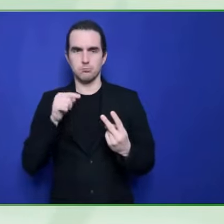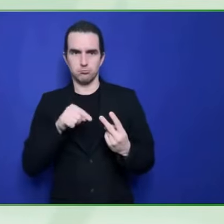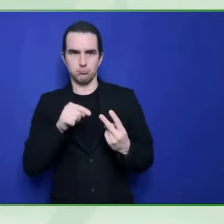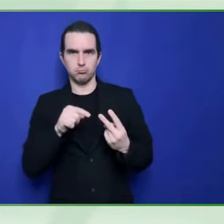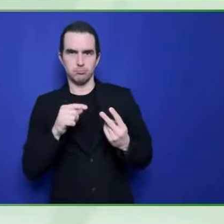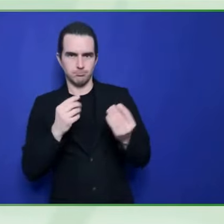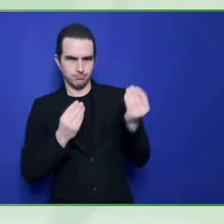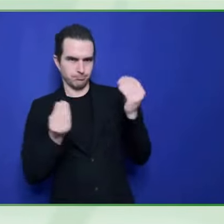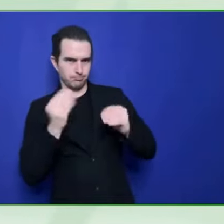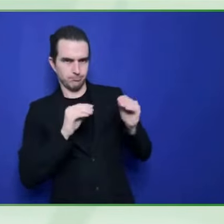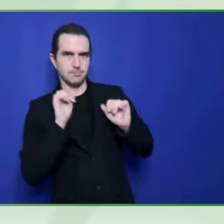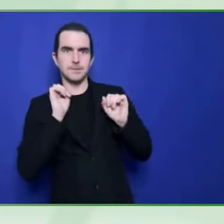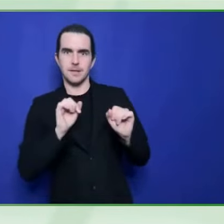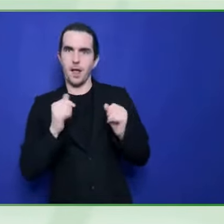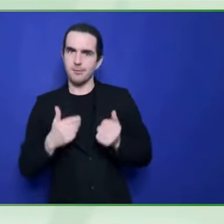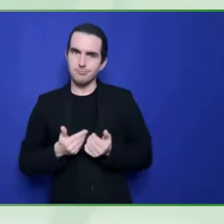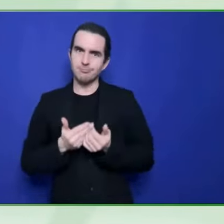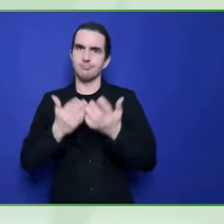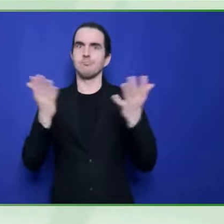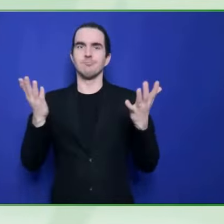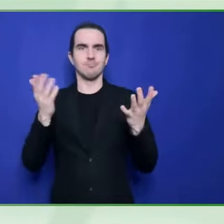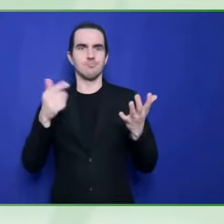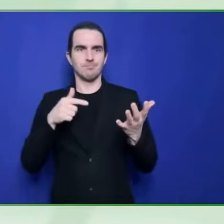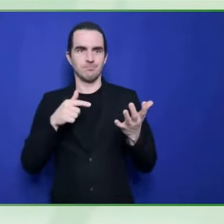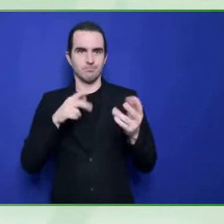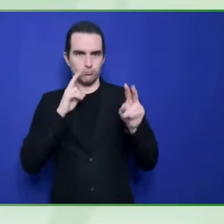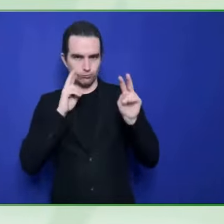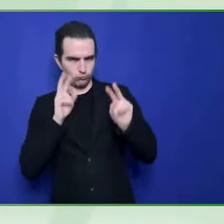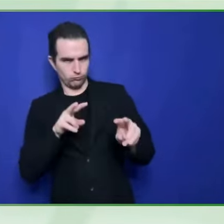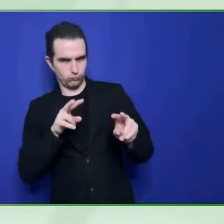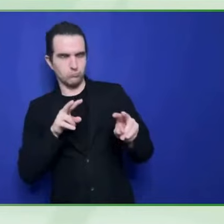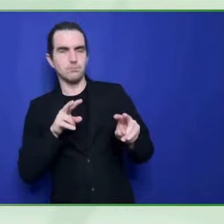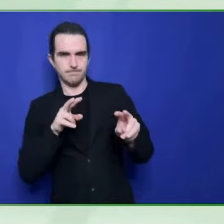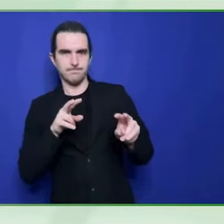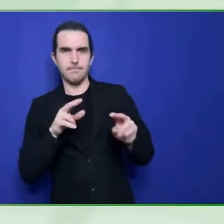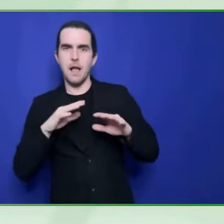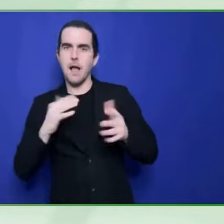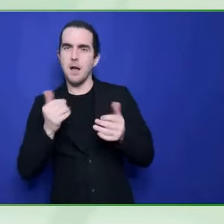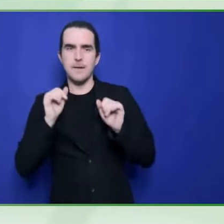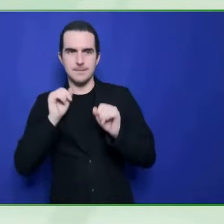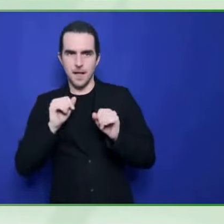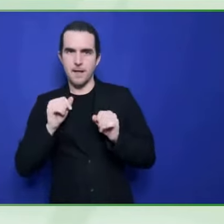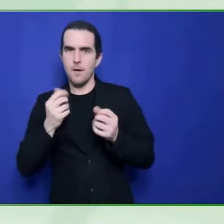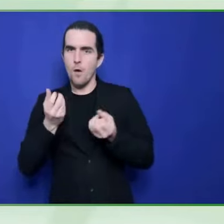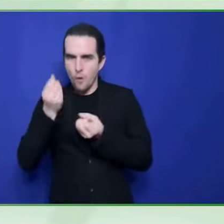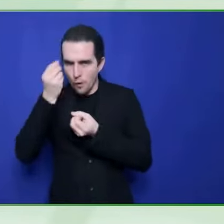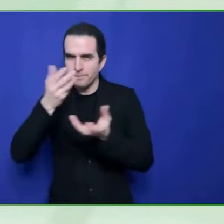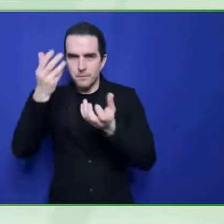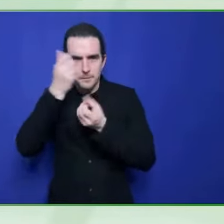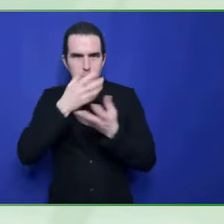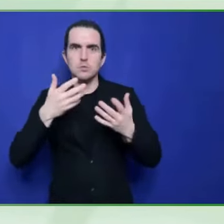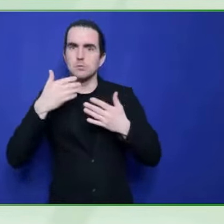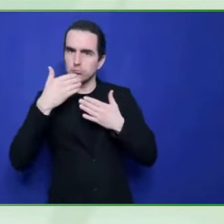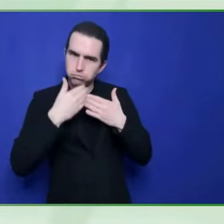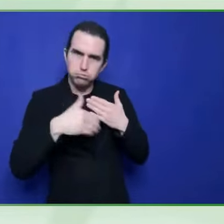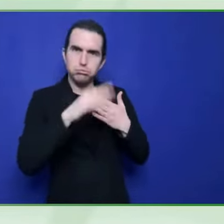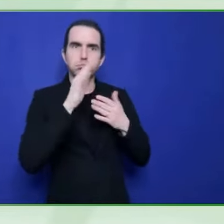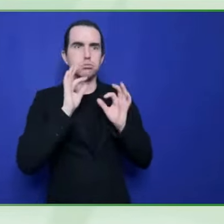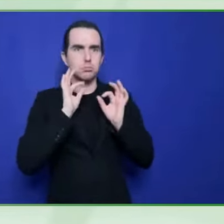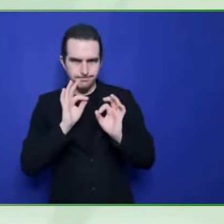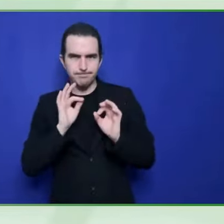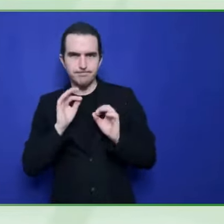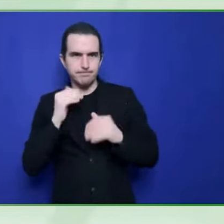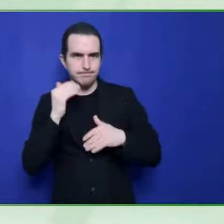of these data types have been deprioritized because we've been so auto-centric in our approaches and not human-centered in